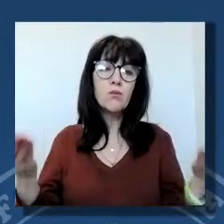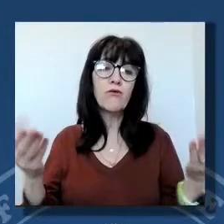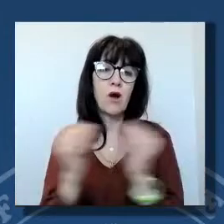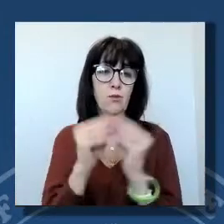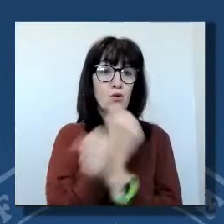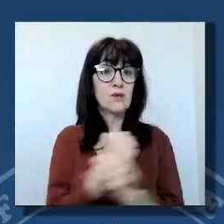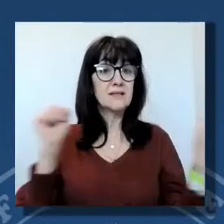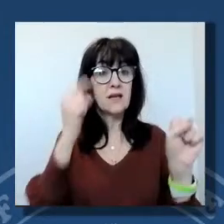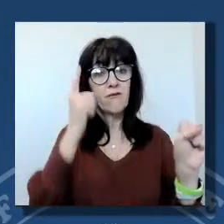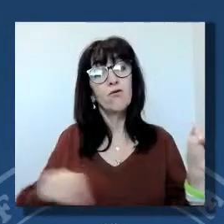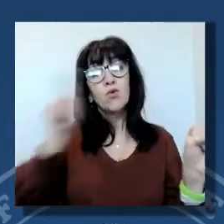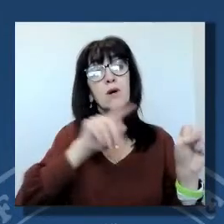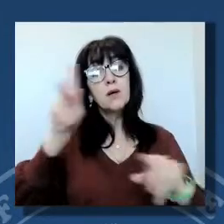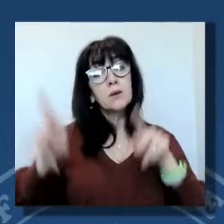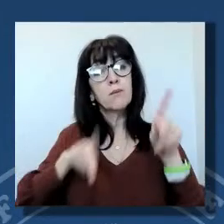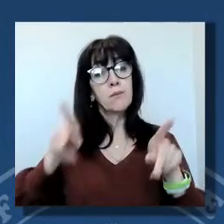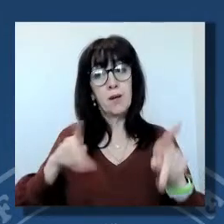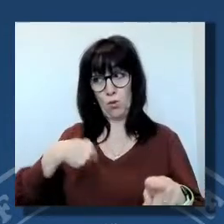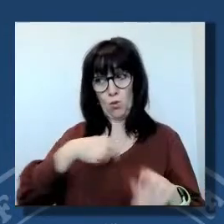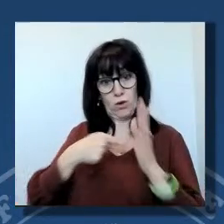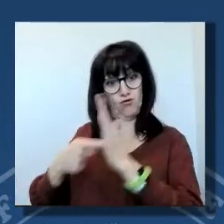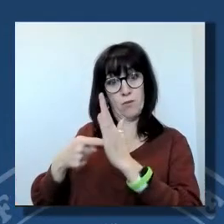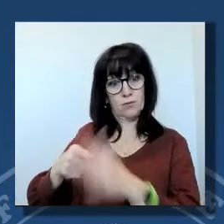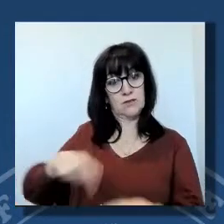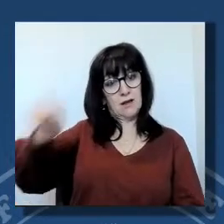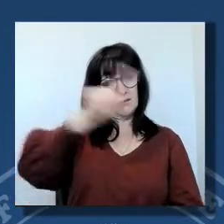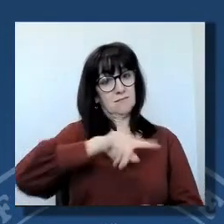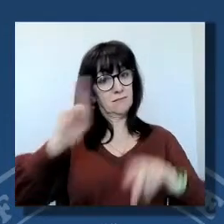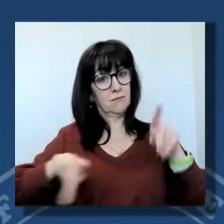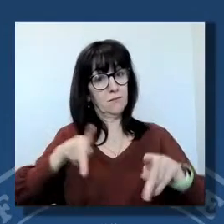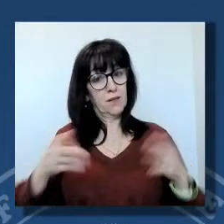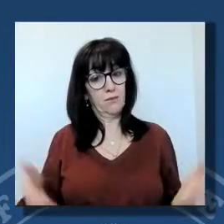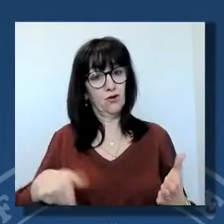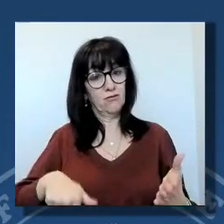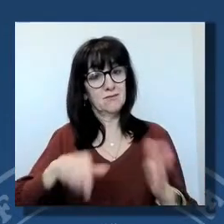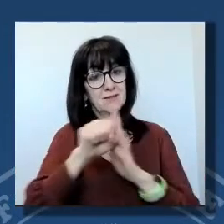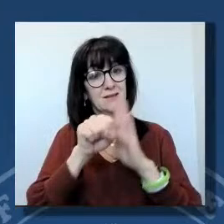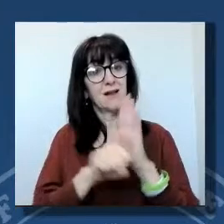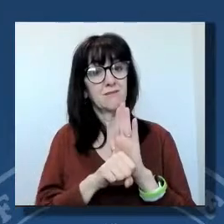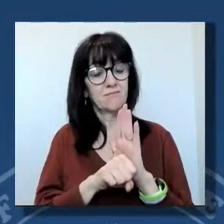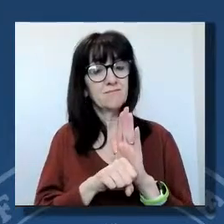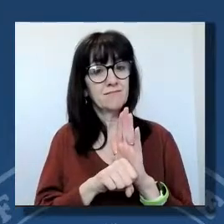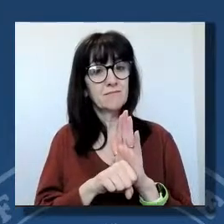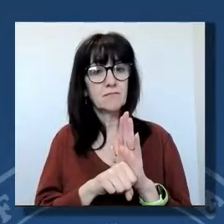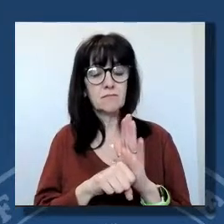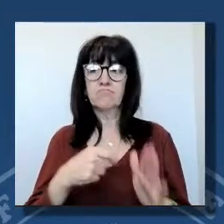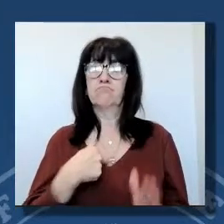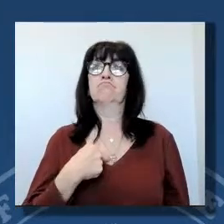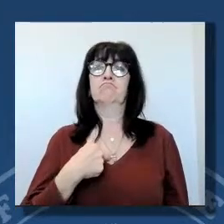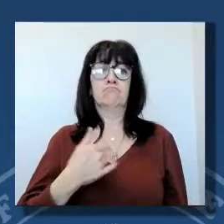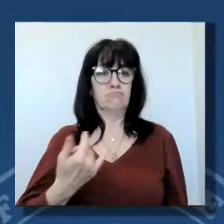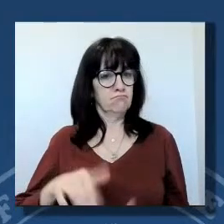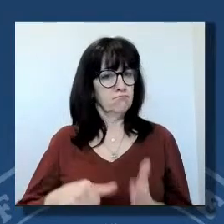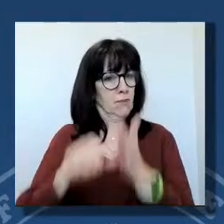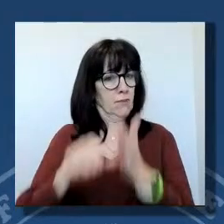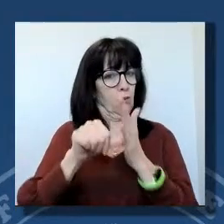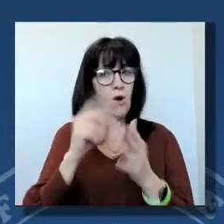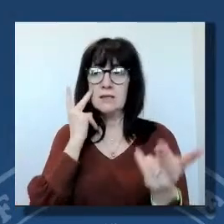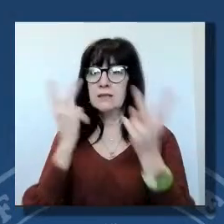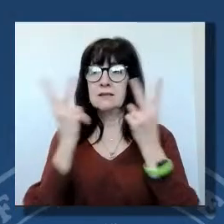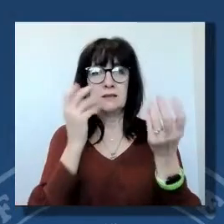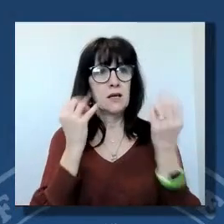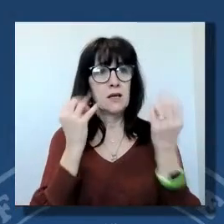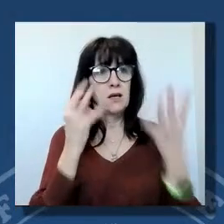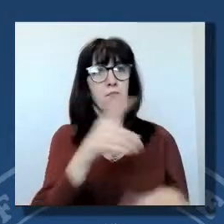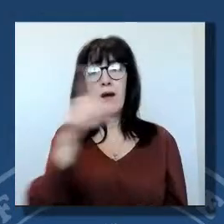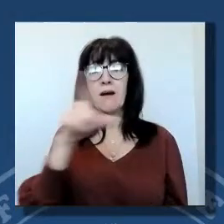represent. And it's so great to see the number of legislators who are here. We have a package of bills. We also have a couple of bills that